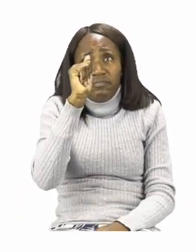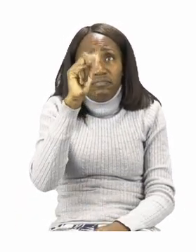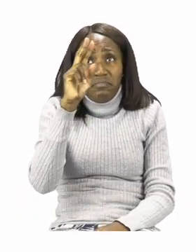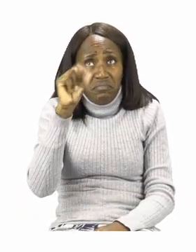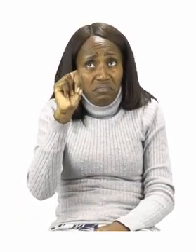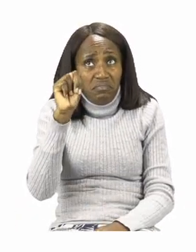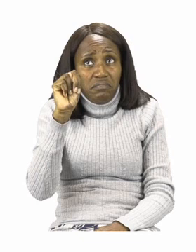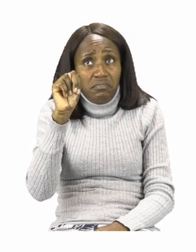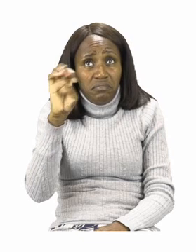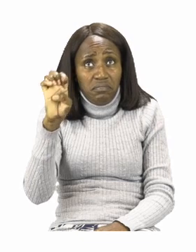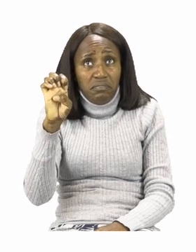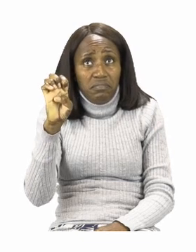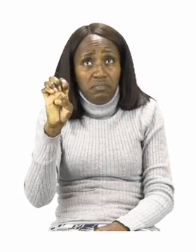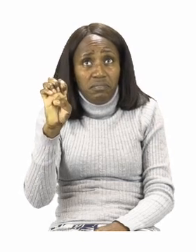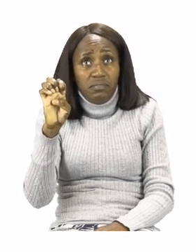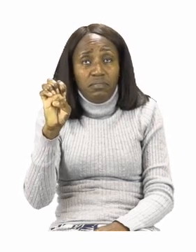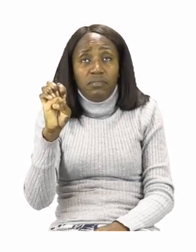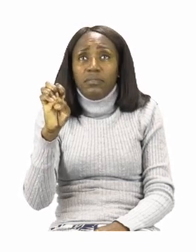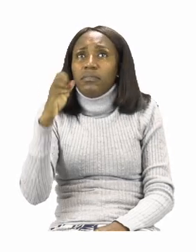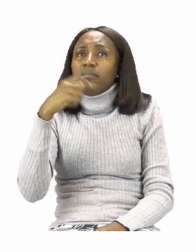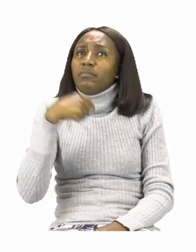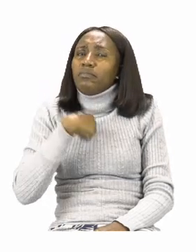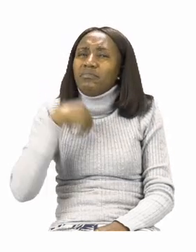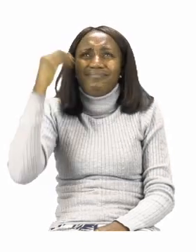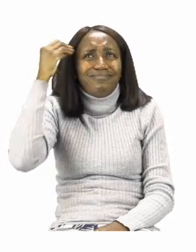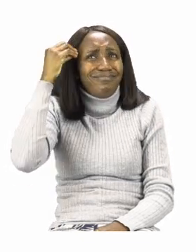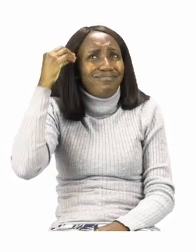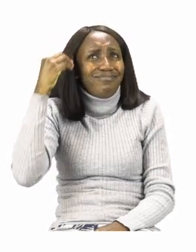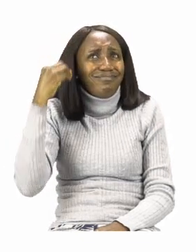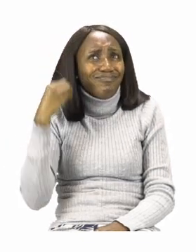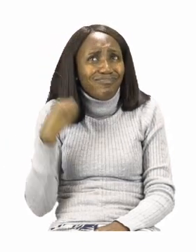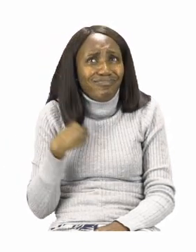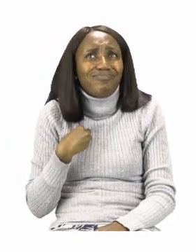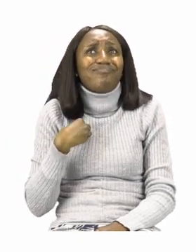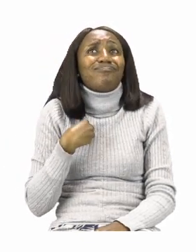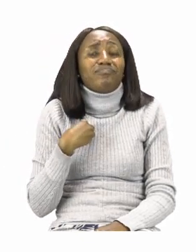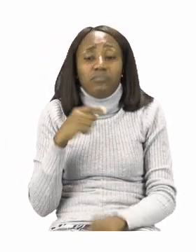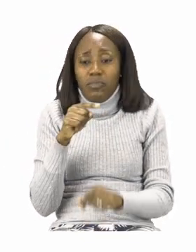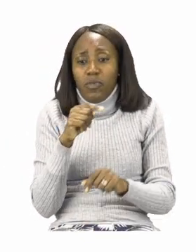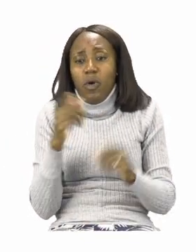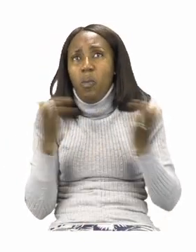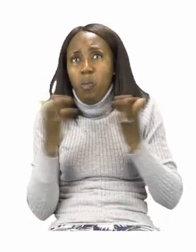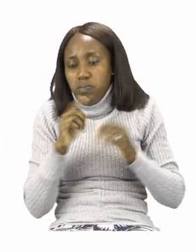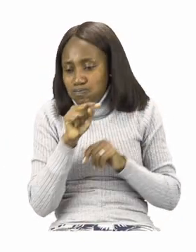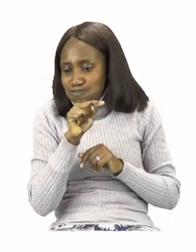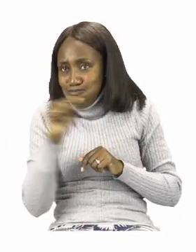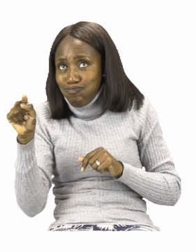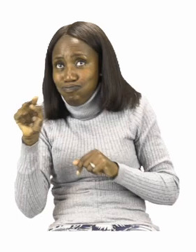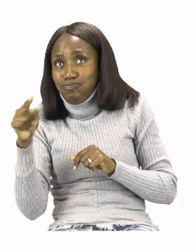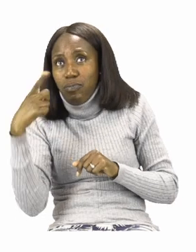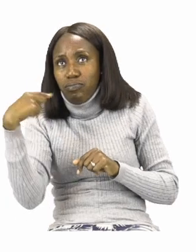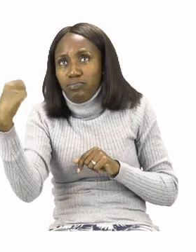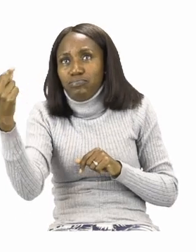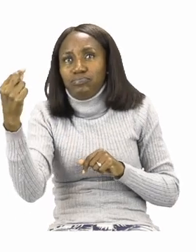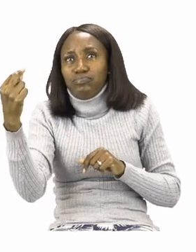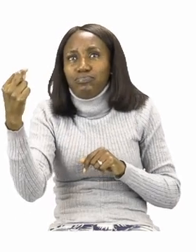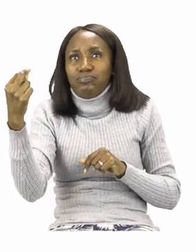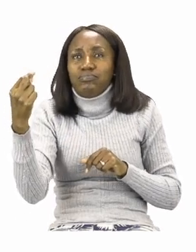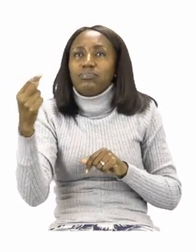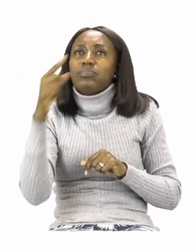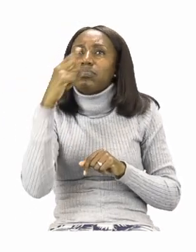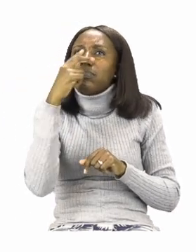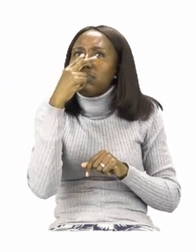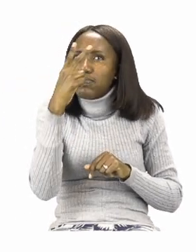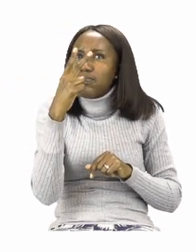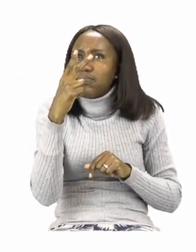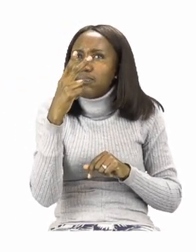do not know where blank space gone. Now below the blank